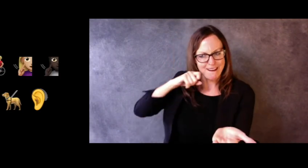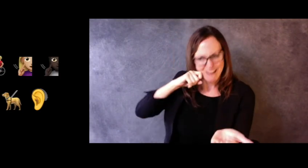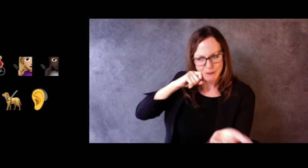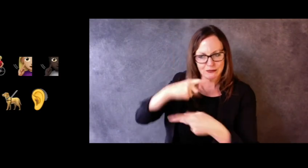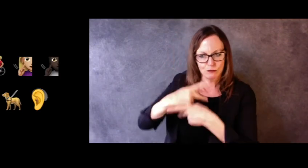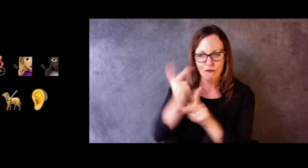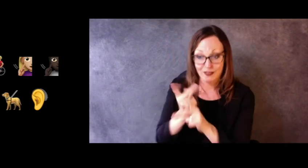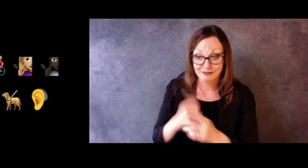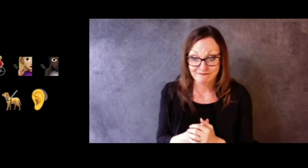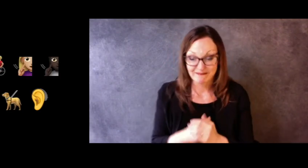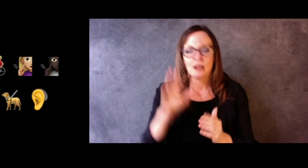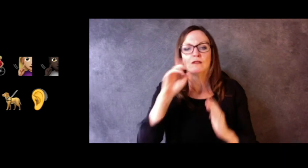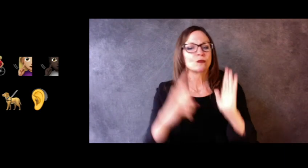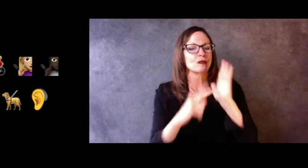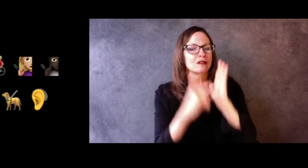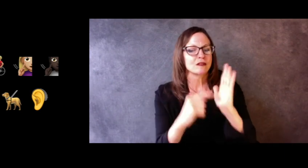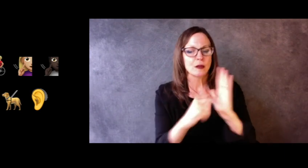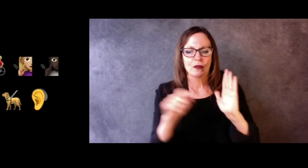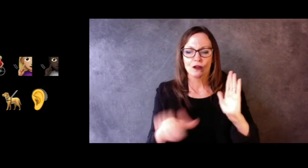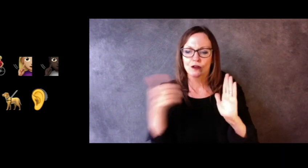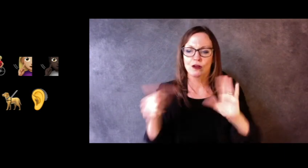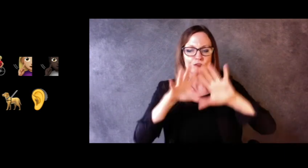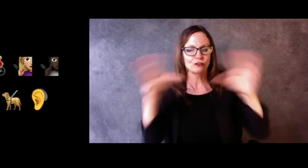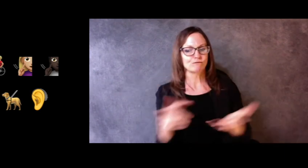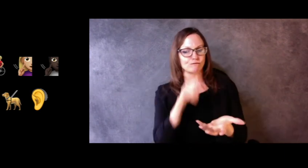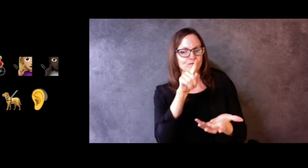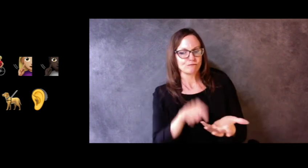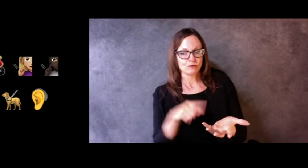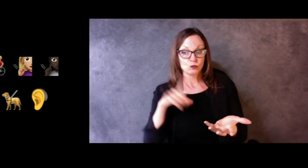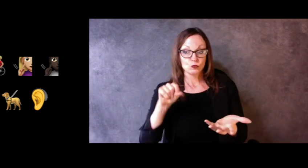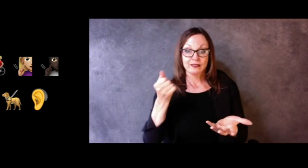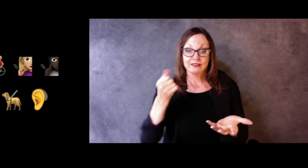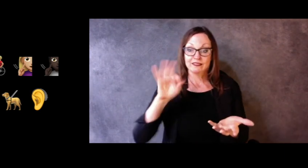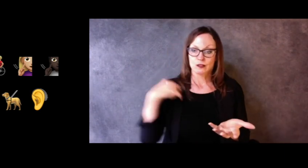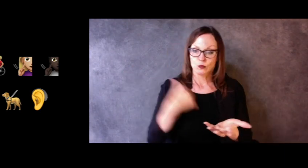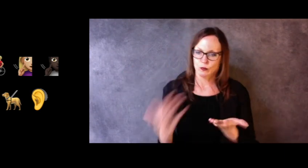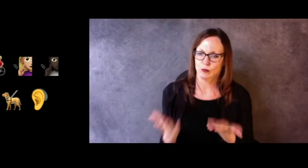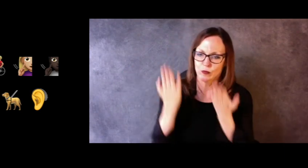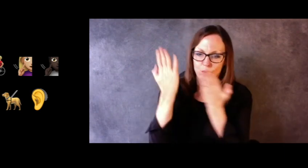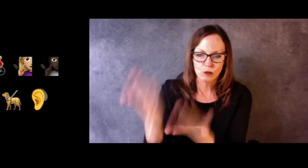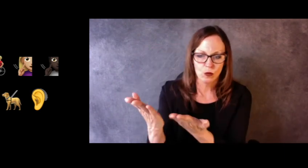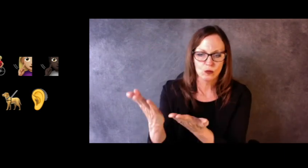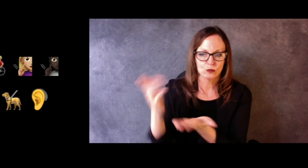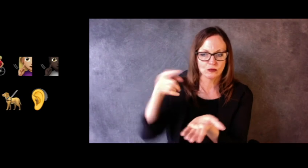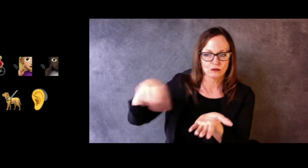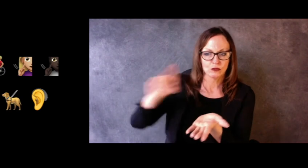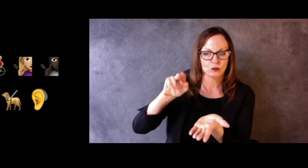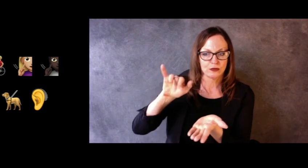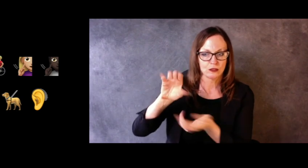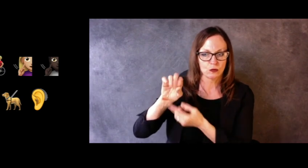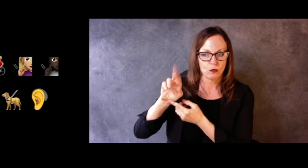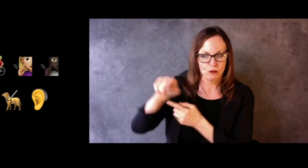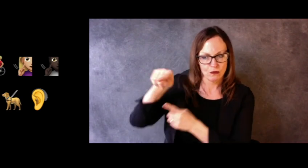representation matters, so in 2019, we put in a proposal to the Unicode Consortium to add disability-focused emojis to the global